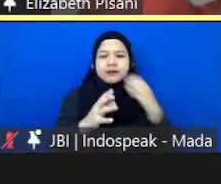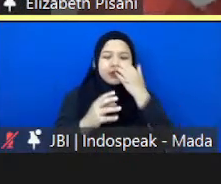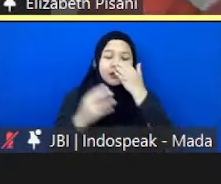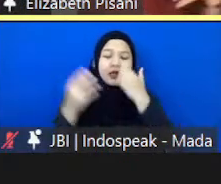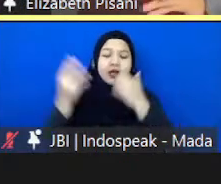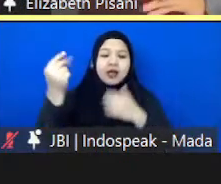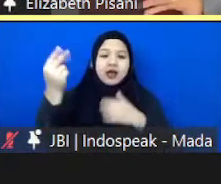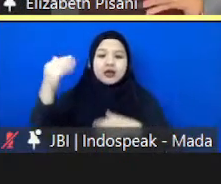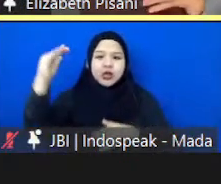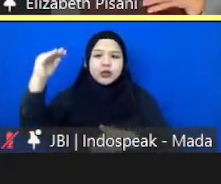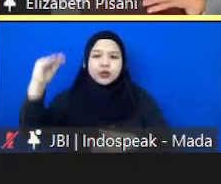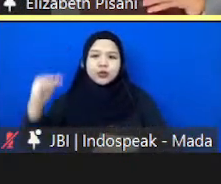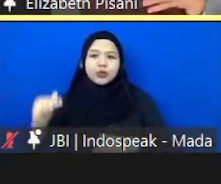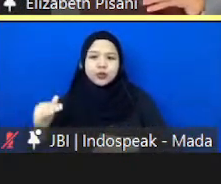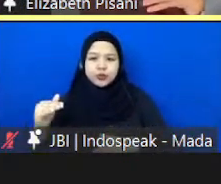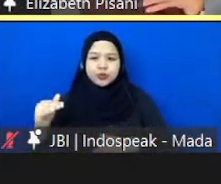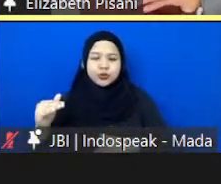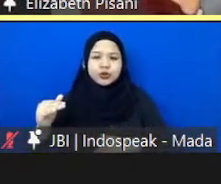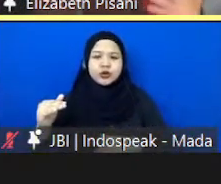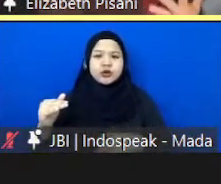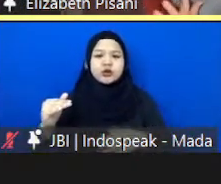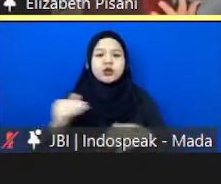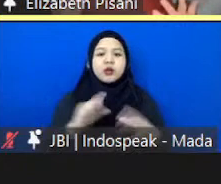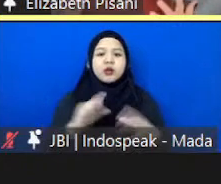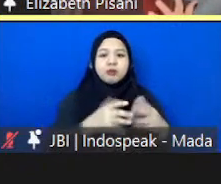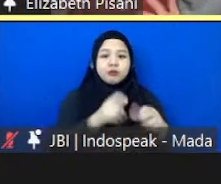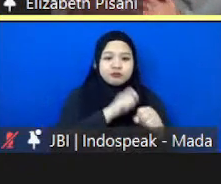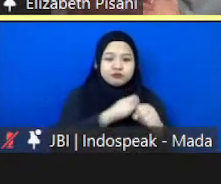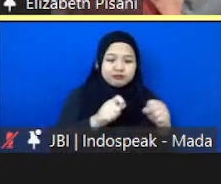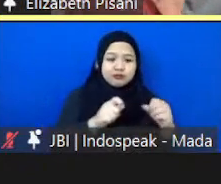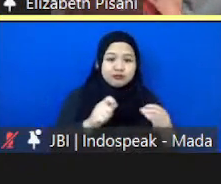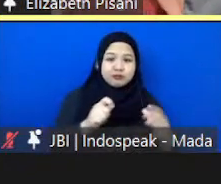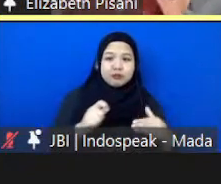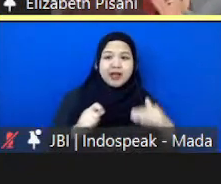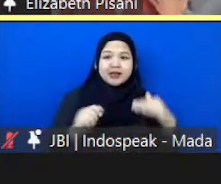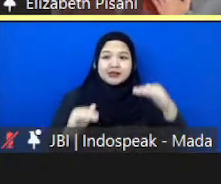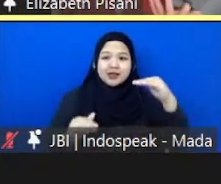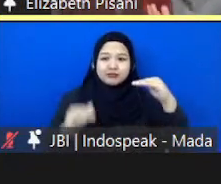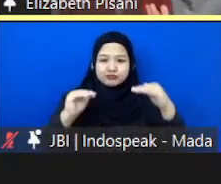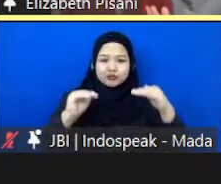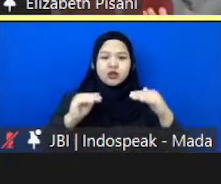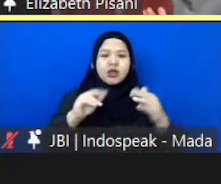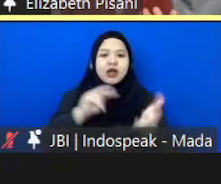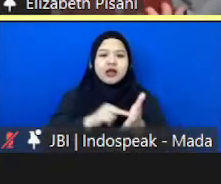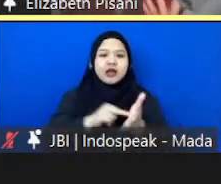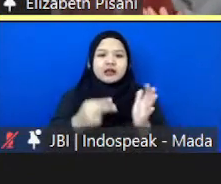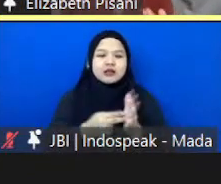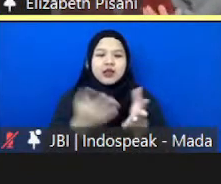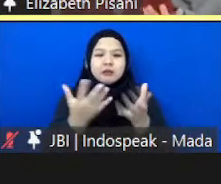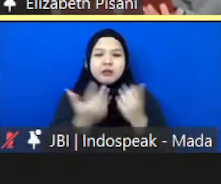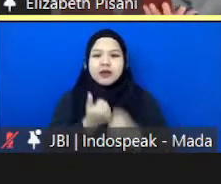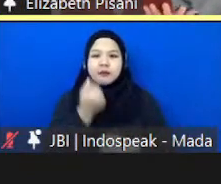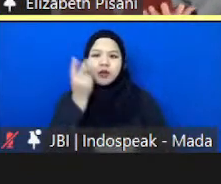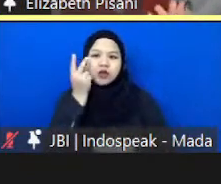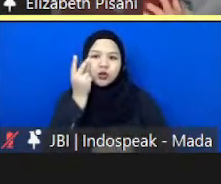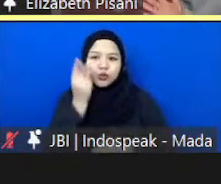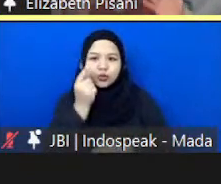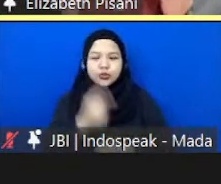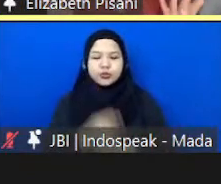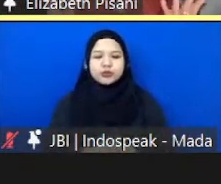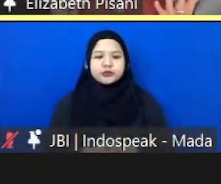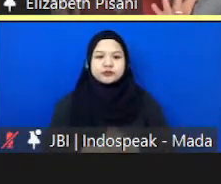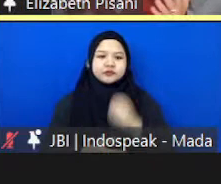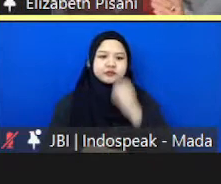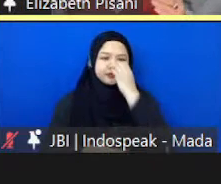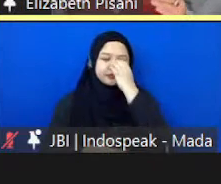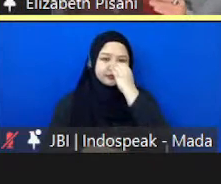down, production costs are going up, profits get squeezed. Now, companies react to this in different ways. So if we